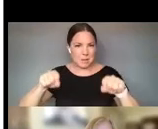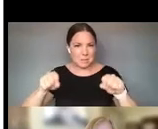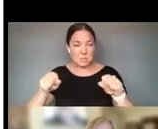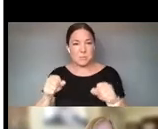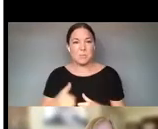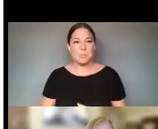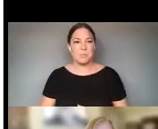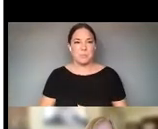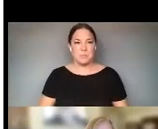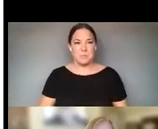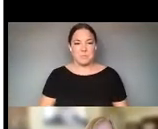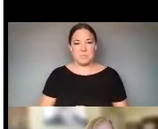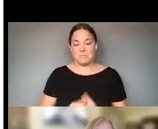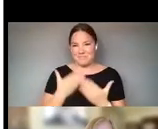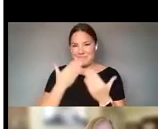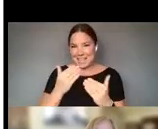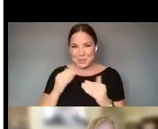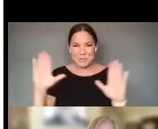well, and, uh, and thank you.